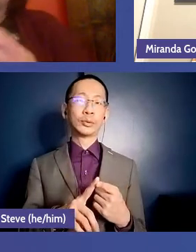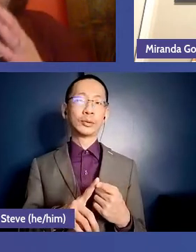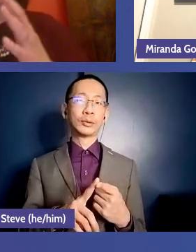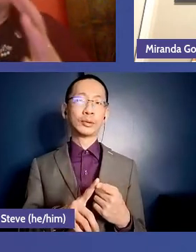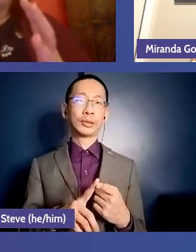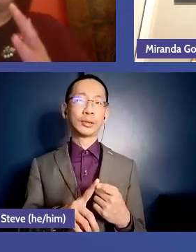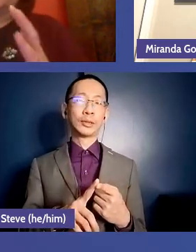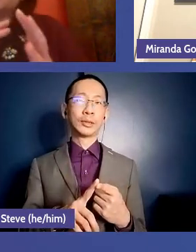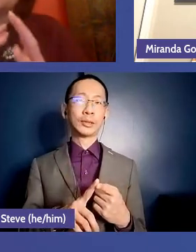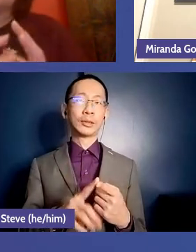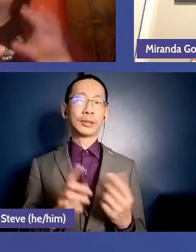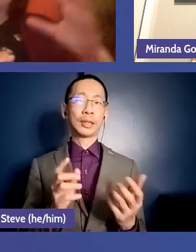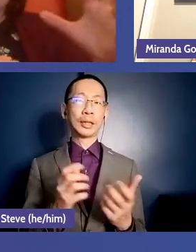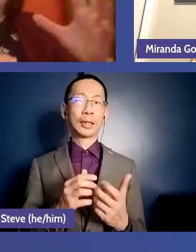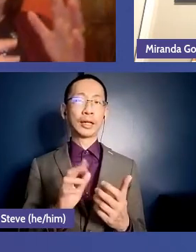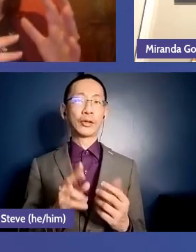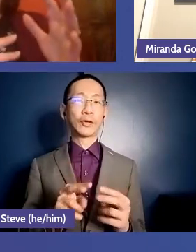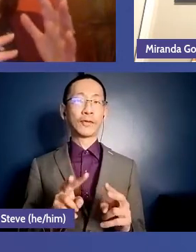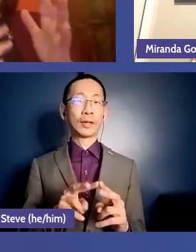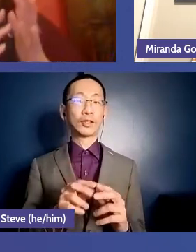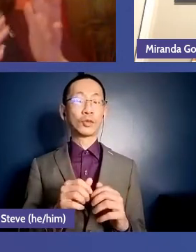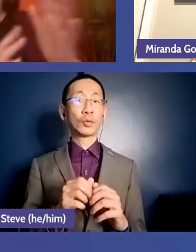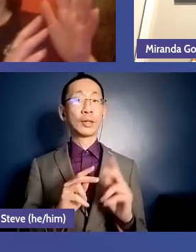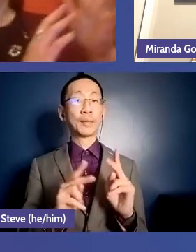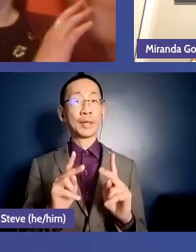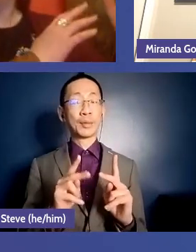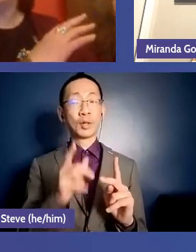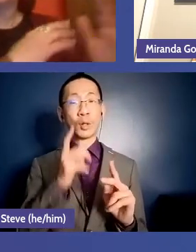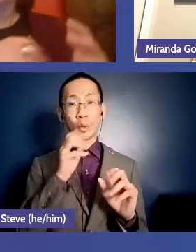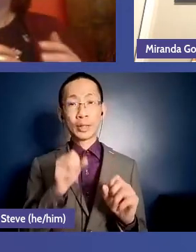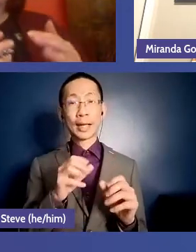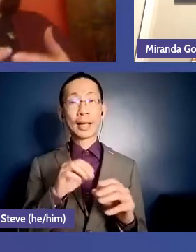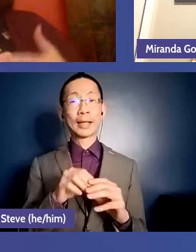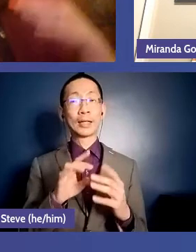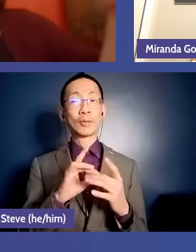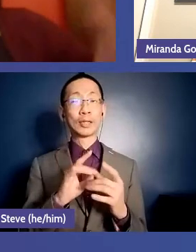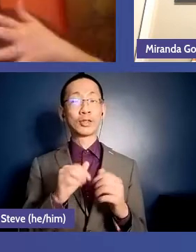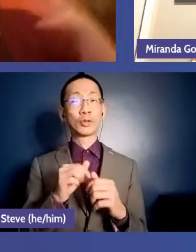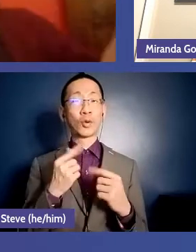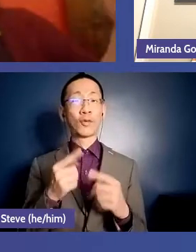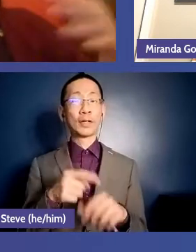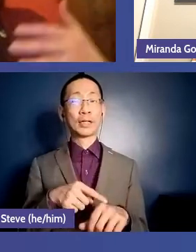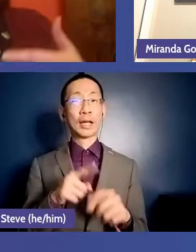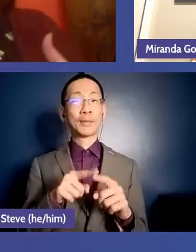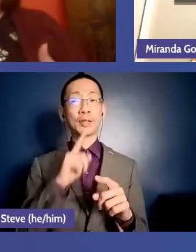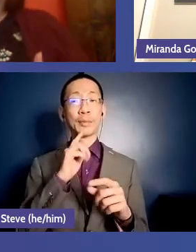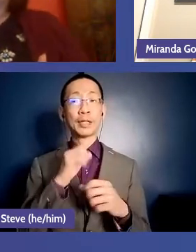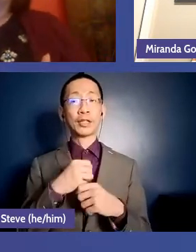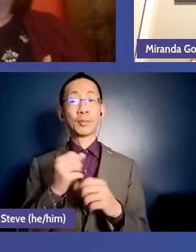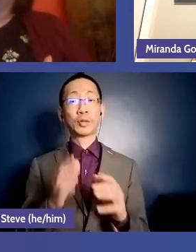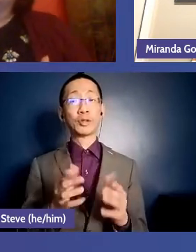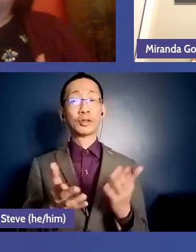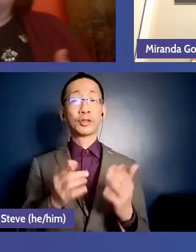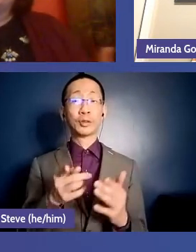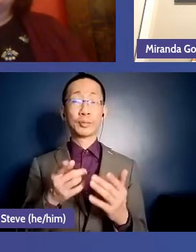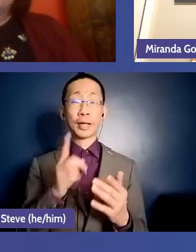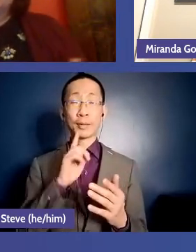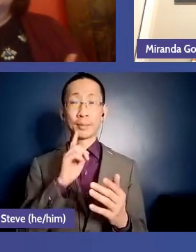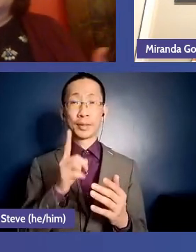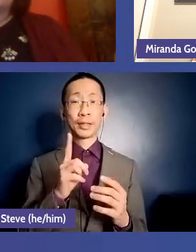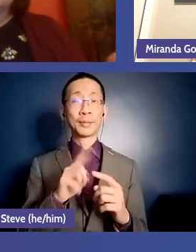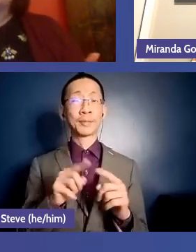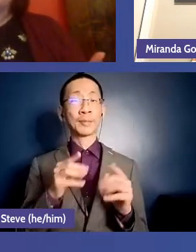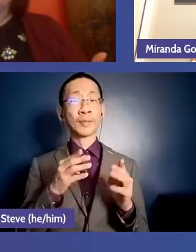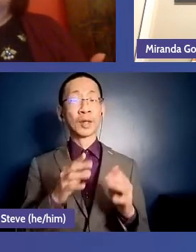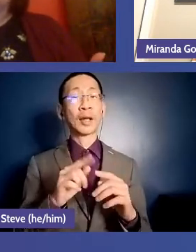you know, aligning your values with folks who can be in relationship with you over time to be the producer you want to be. About a way of being